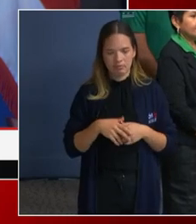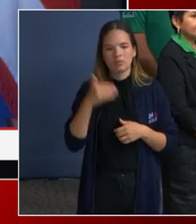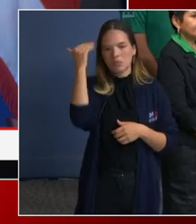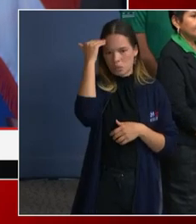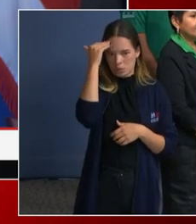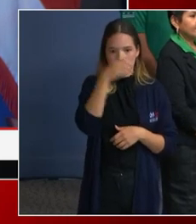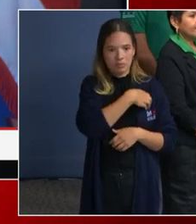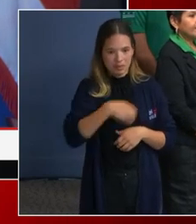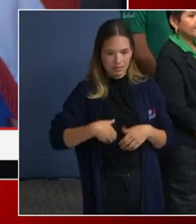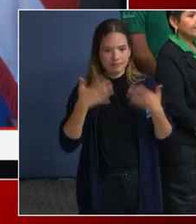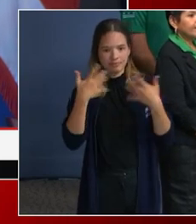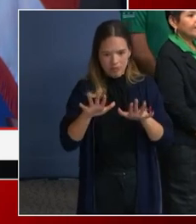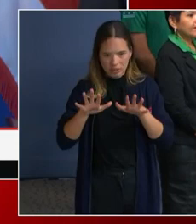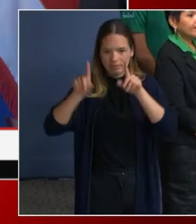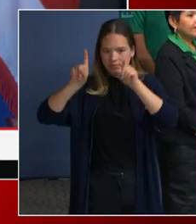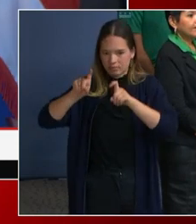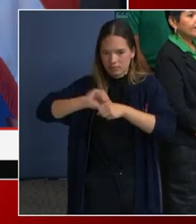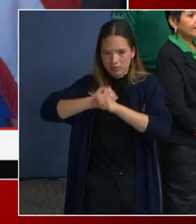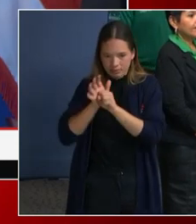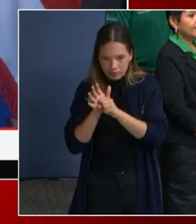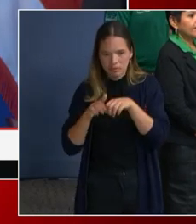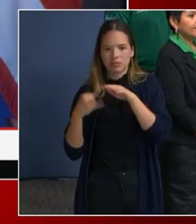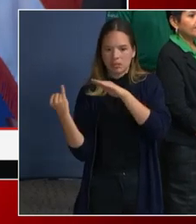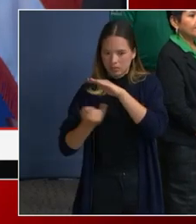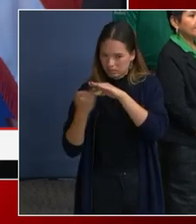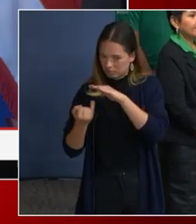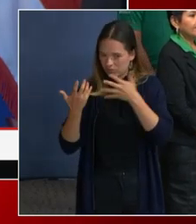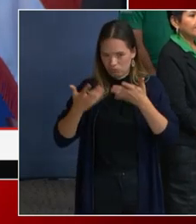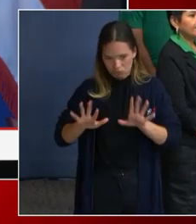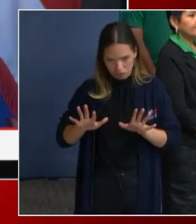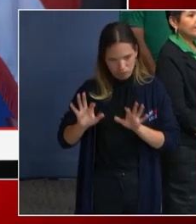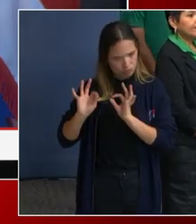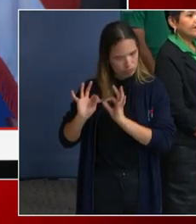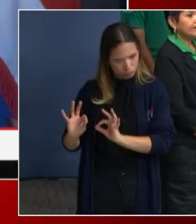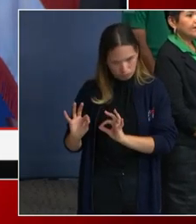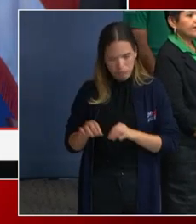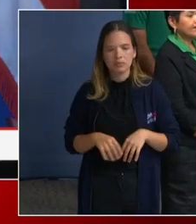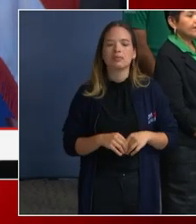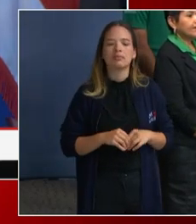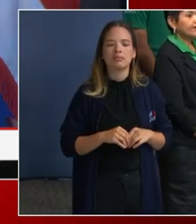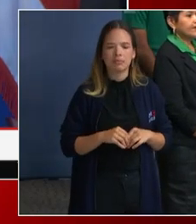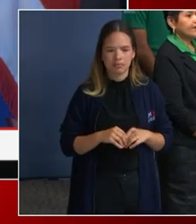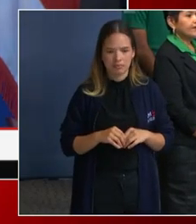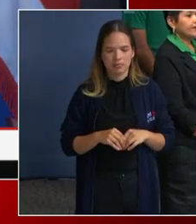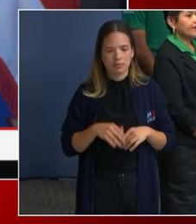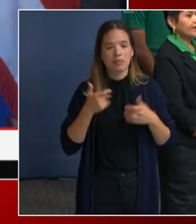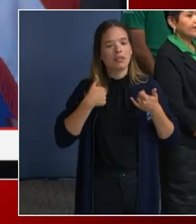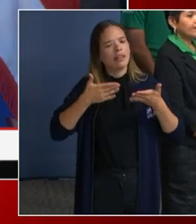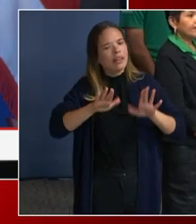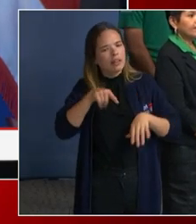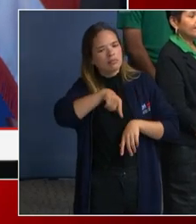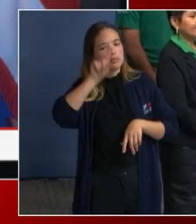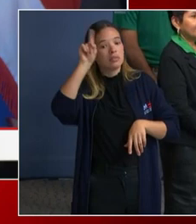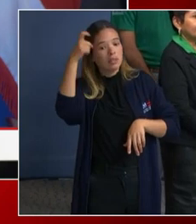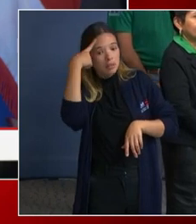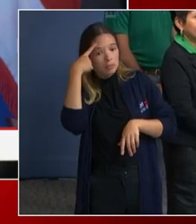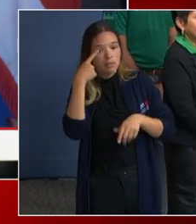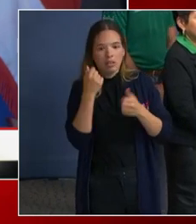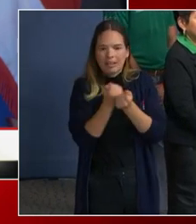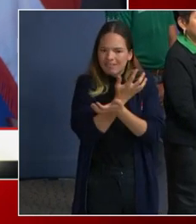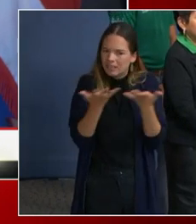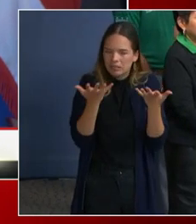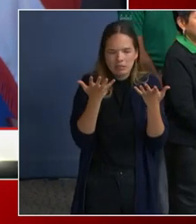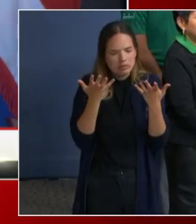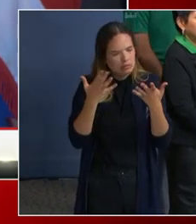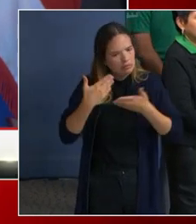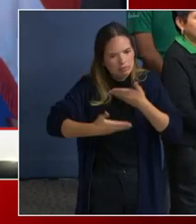stepped up to demand dignified arrivals. And this allows our government to do all it can to fund emergency services,